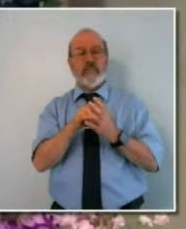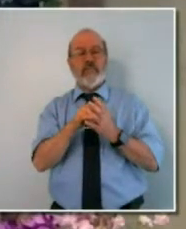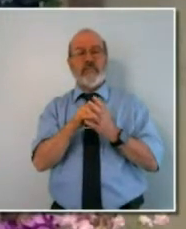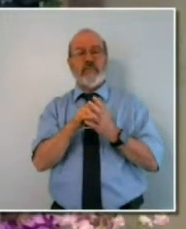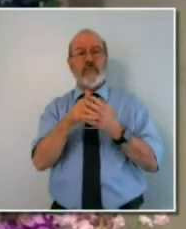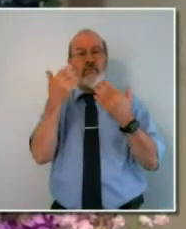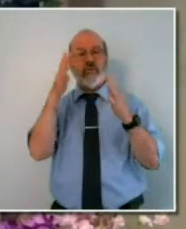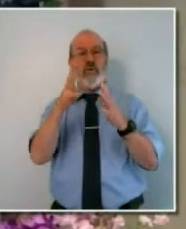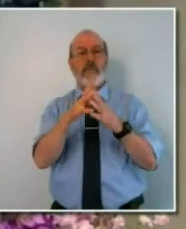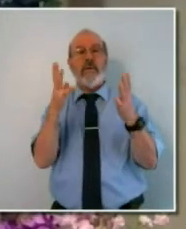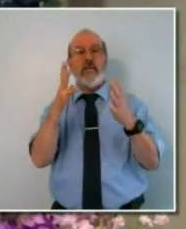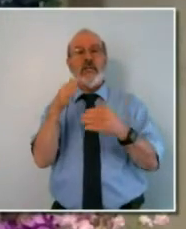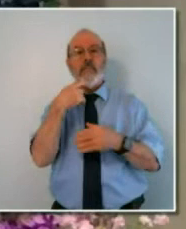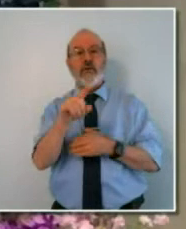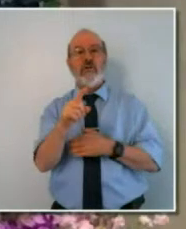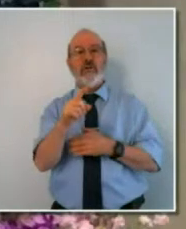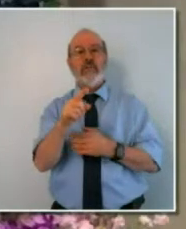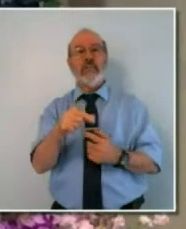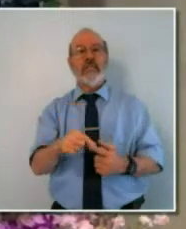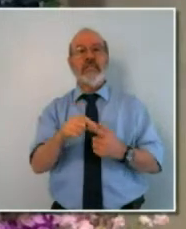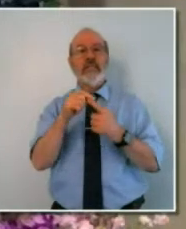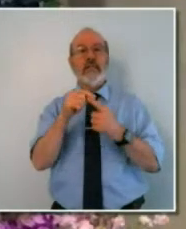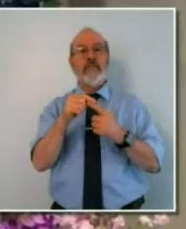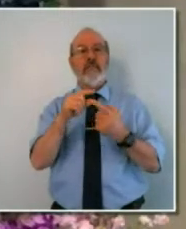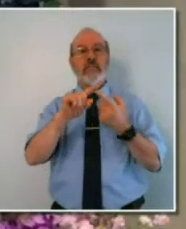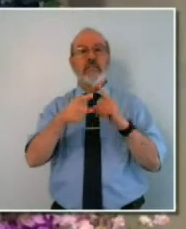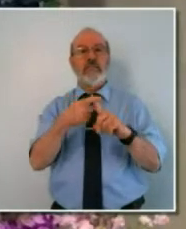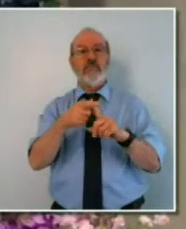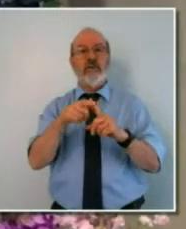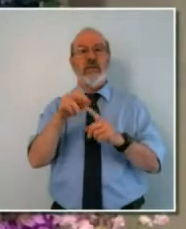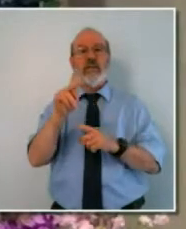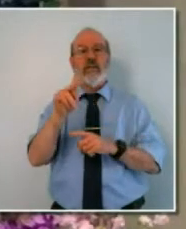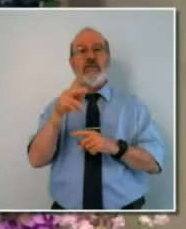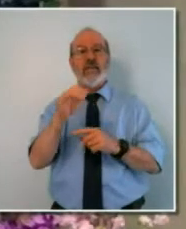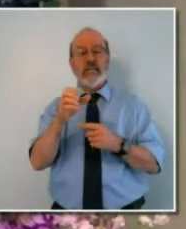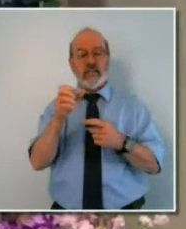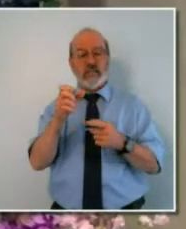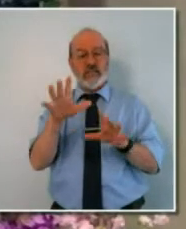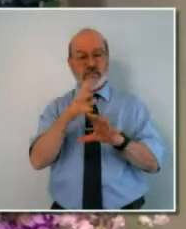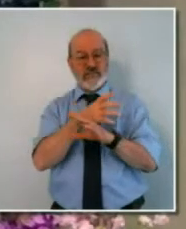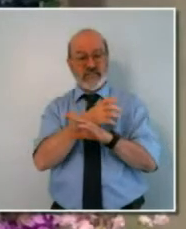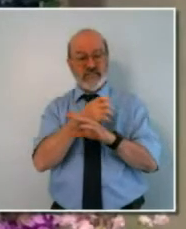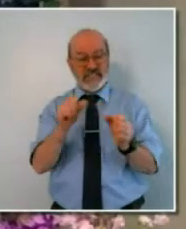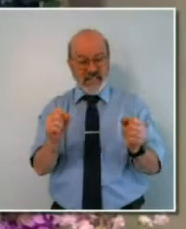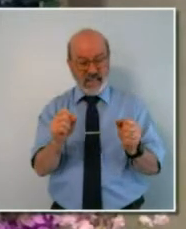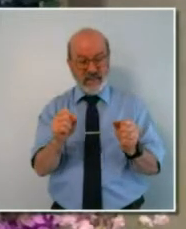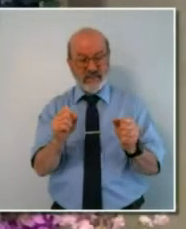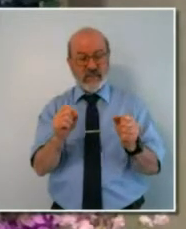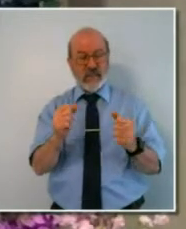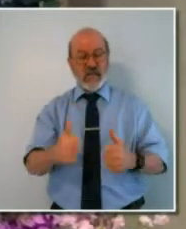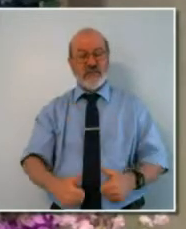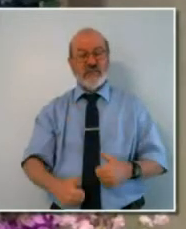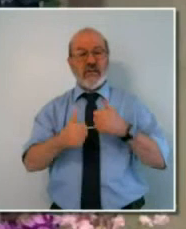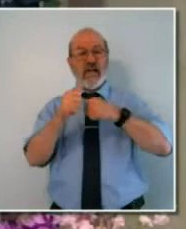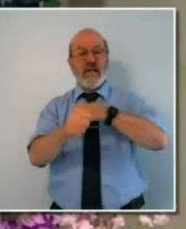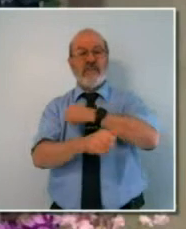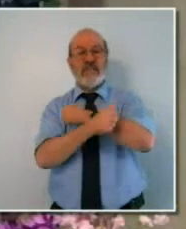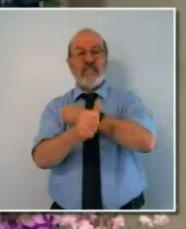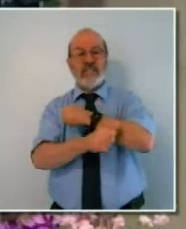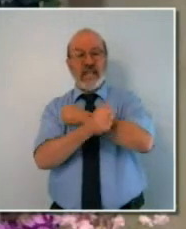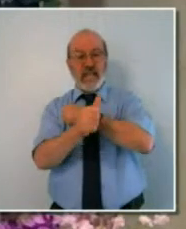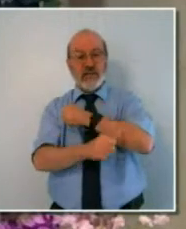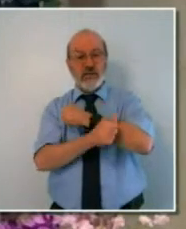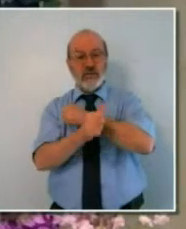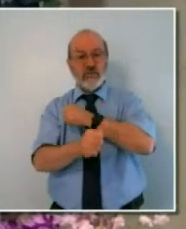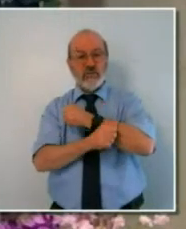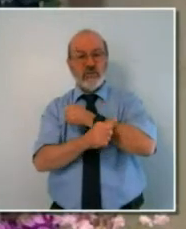much about her except that she's a friend of Katie's who has trusted Christ as her Savior and whose life is in danger. So would you